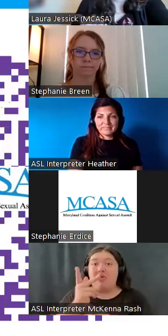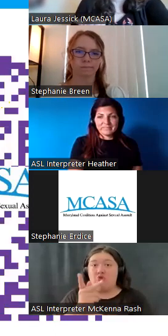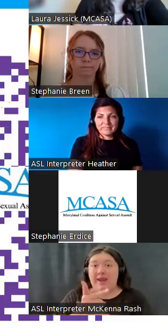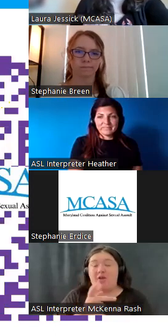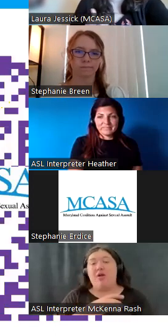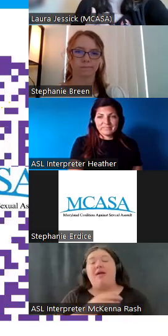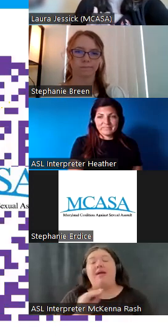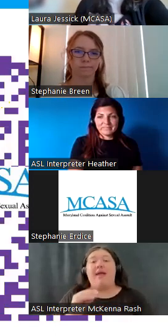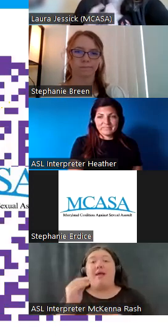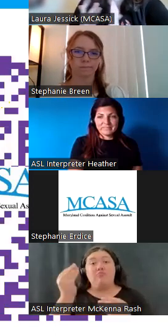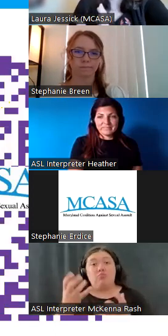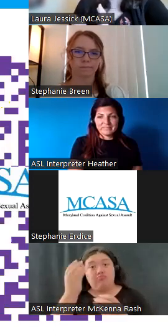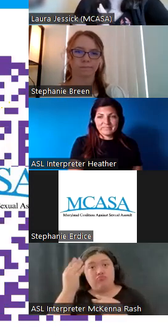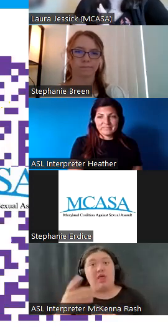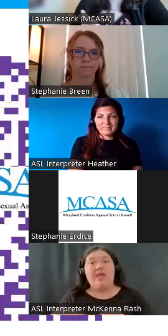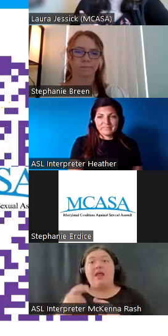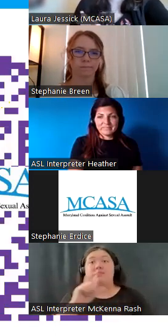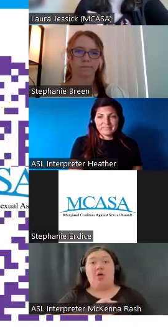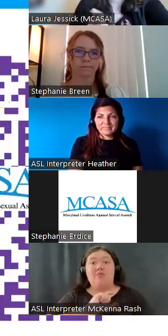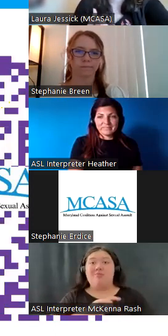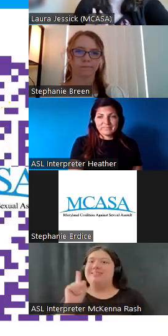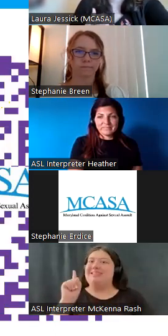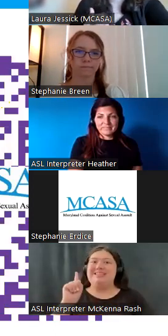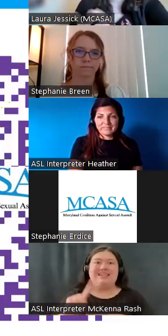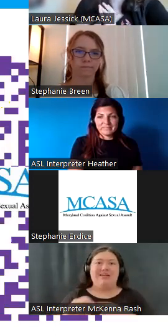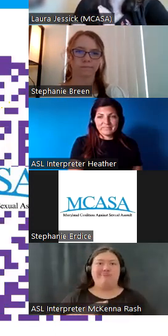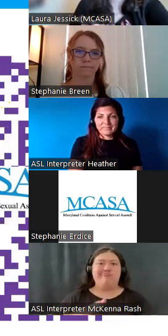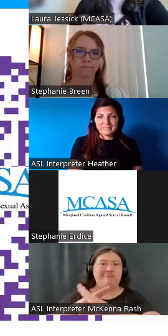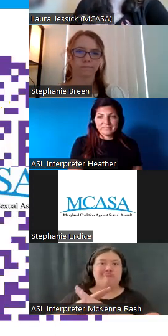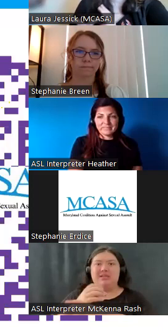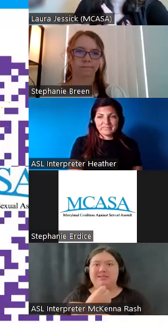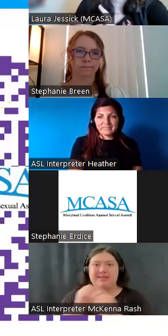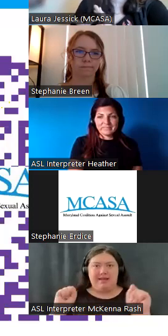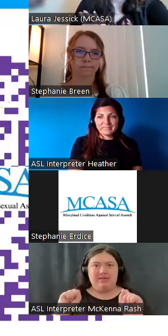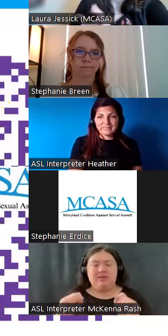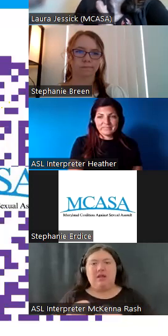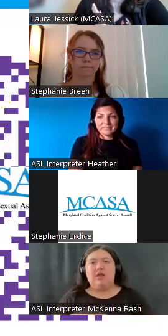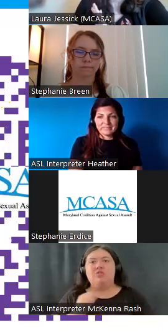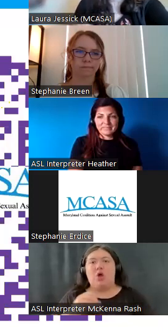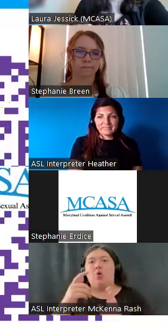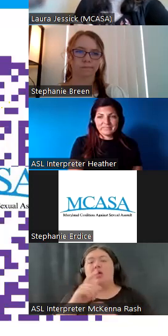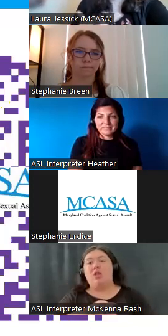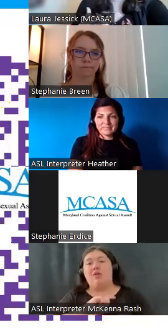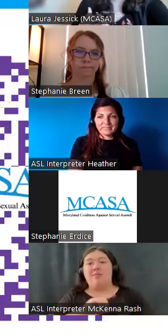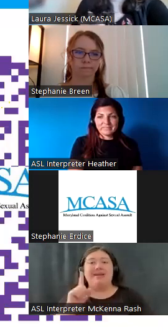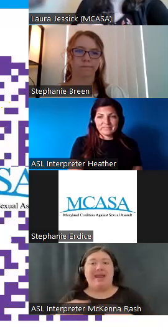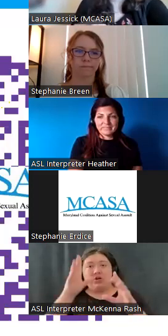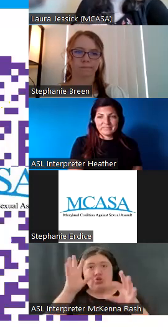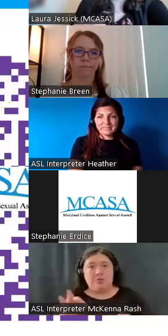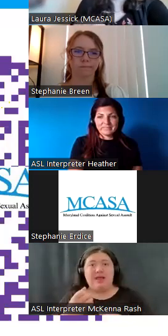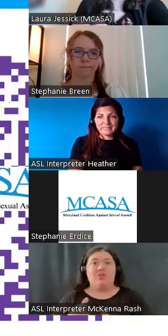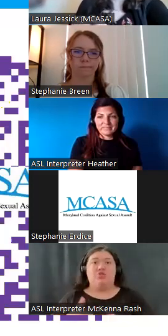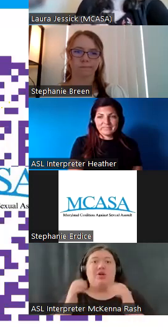that law enforcement cannot serve as gatekeepers to safes. So for example, law enforcement can't determine that a survivor